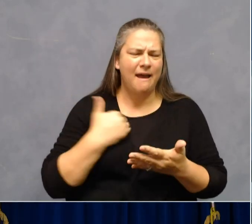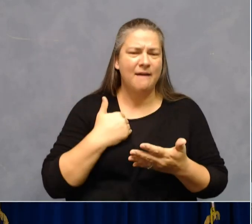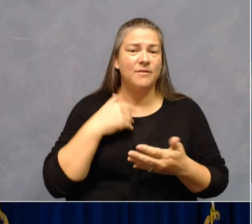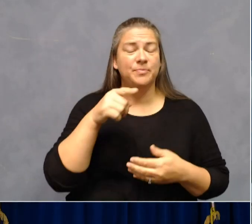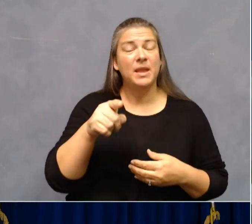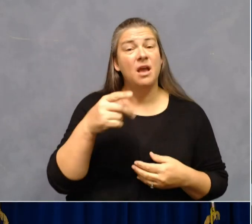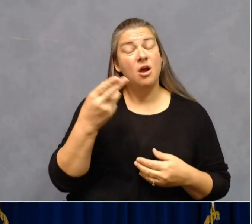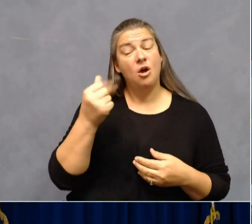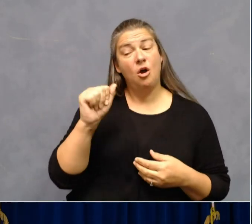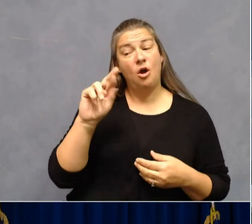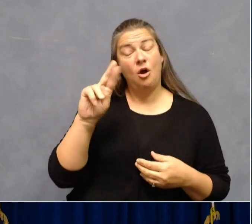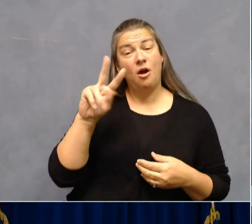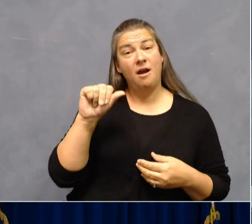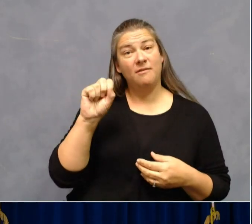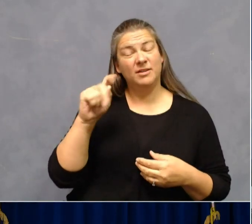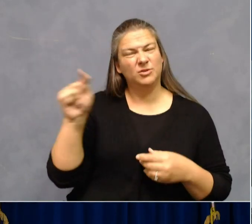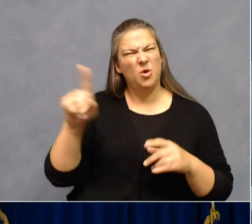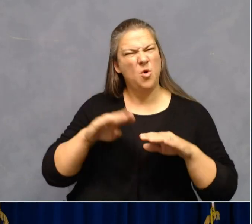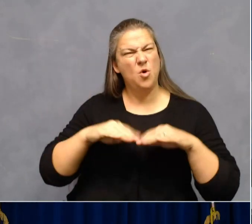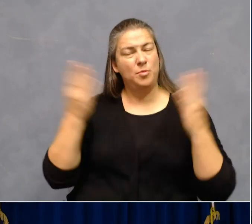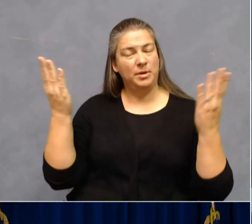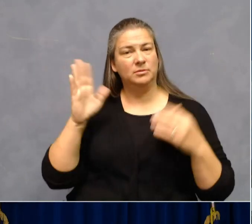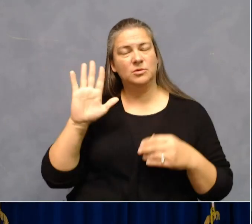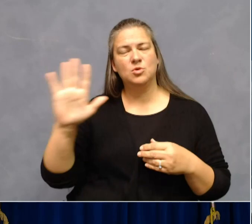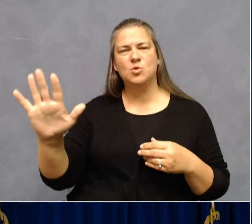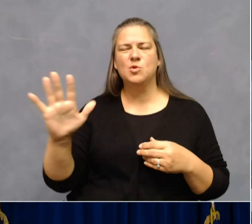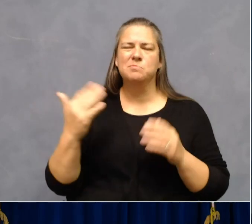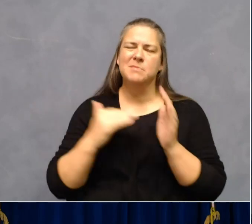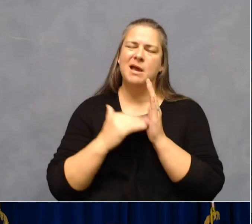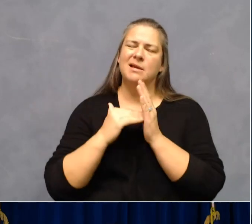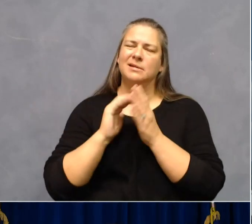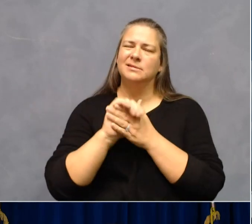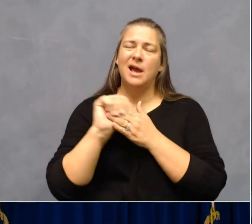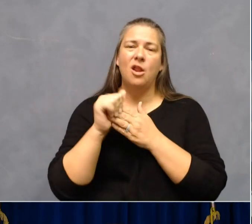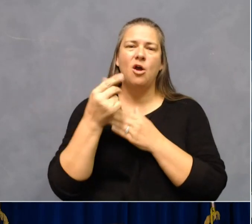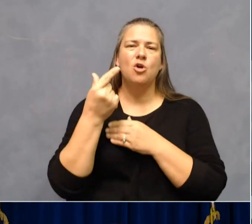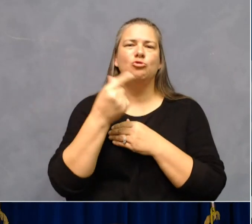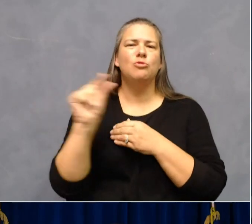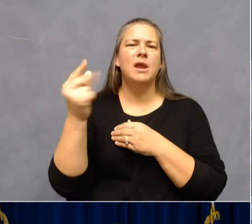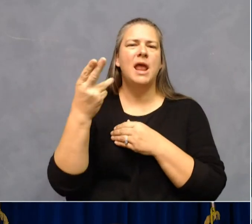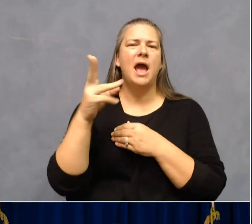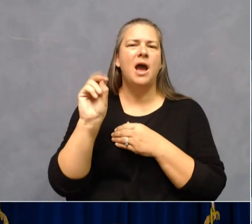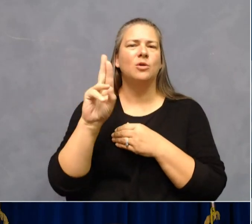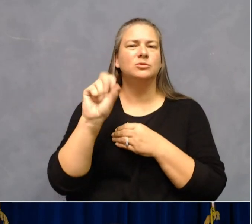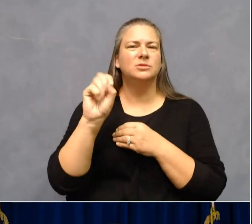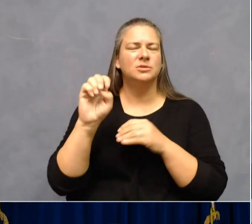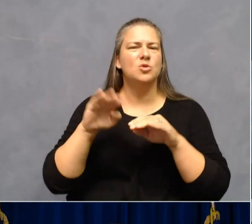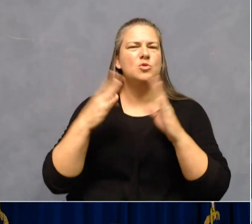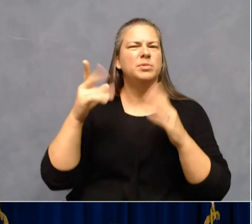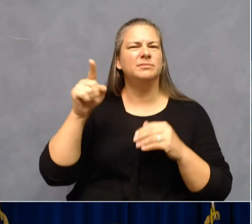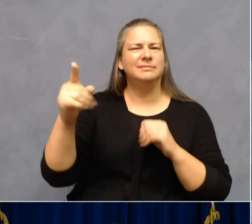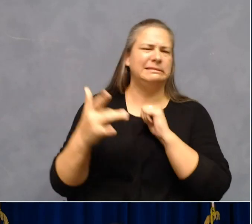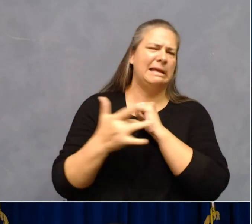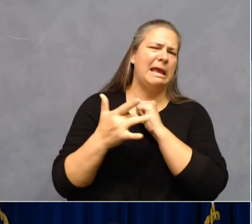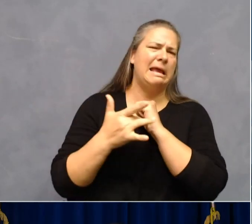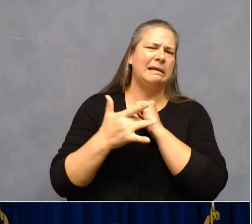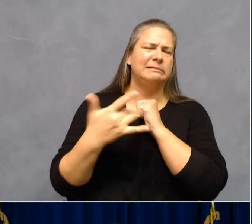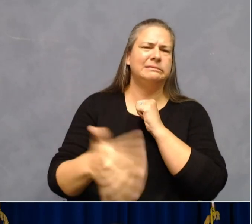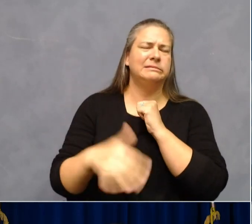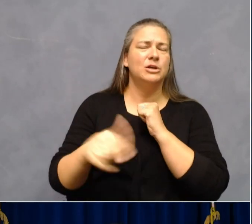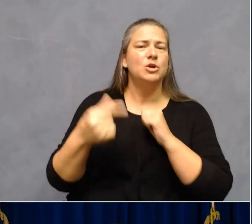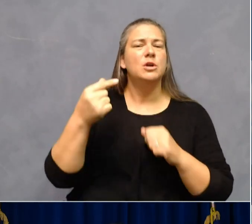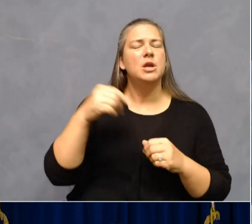$100 million state-of-the-art high-tech mega greenhouse in Morehead. This is the world's largest